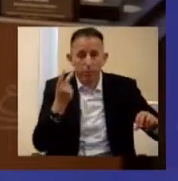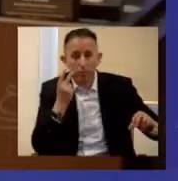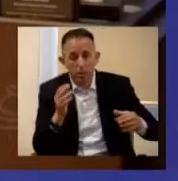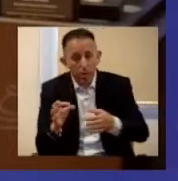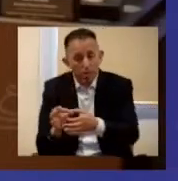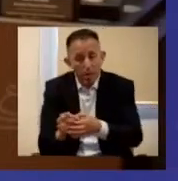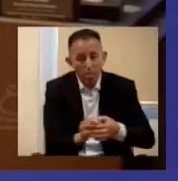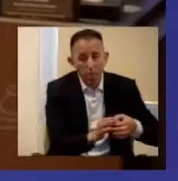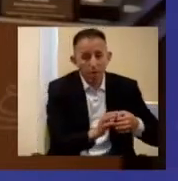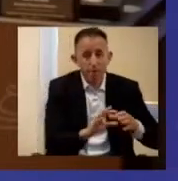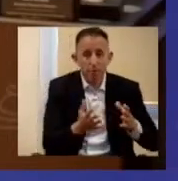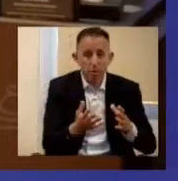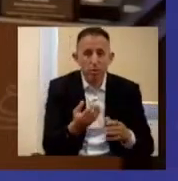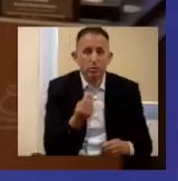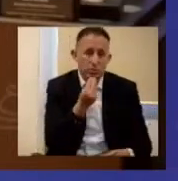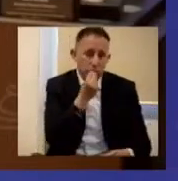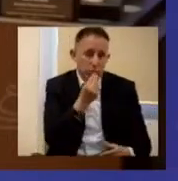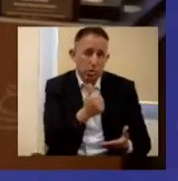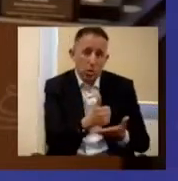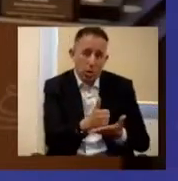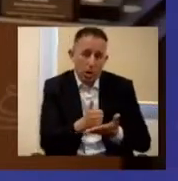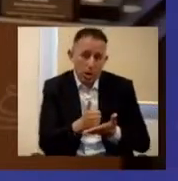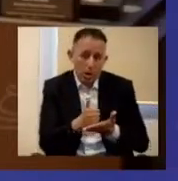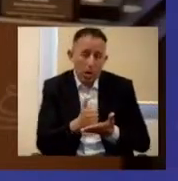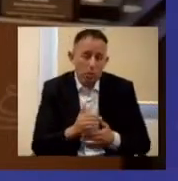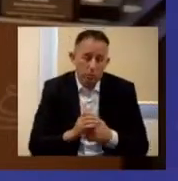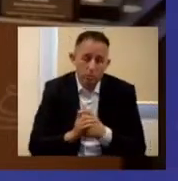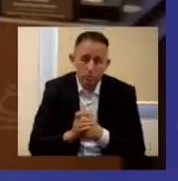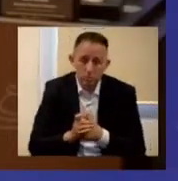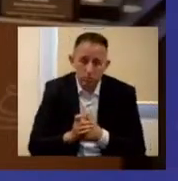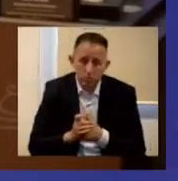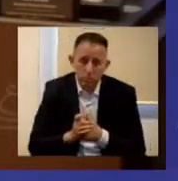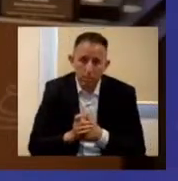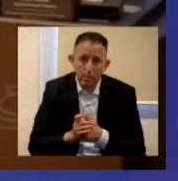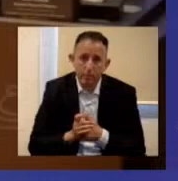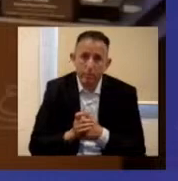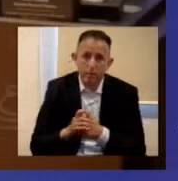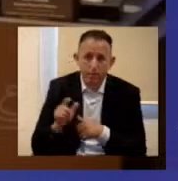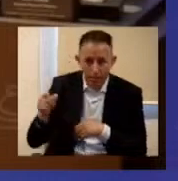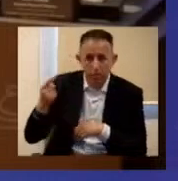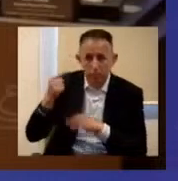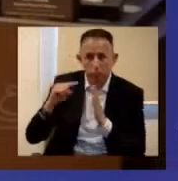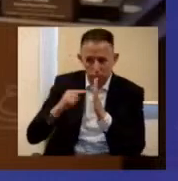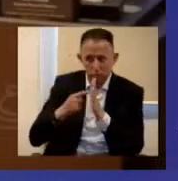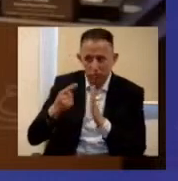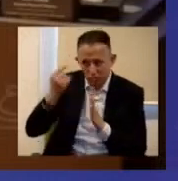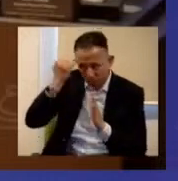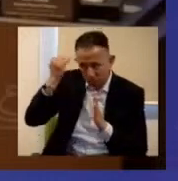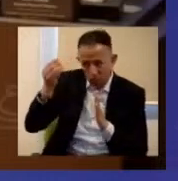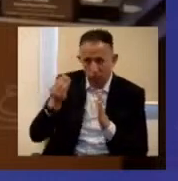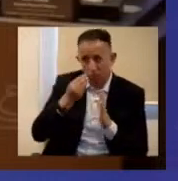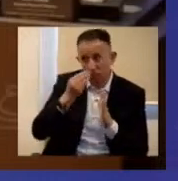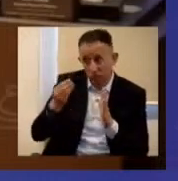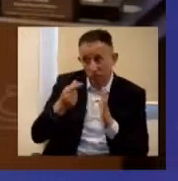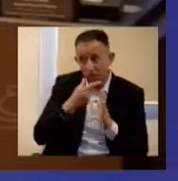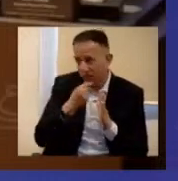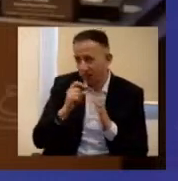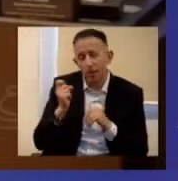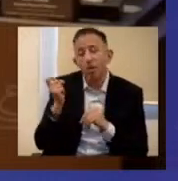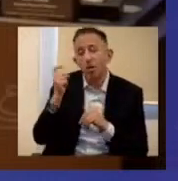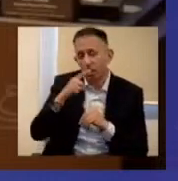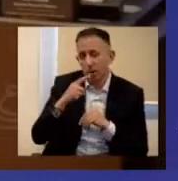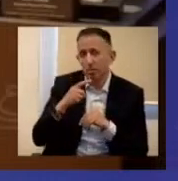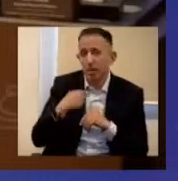But your point is very tough. I'd love to further discuss with you, and I do not have a solution, because it's really a fundamental issue